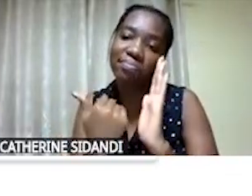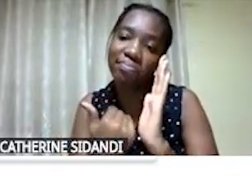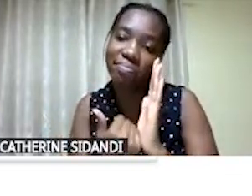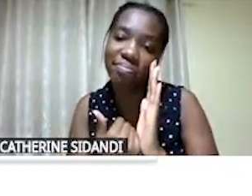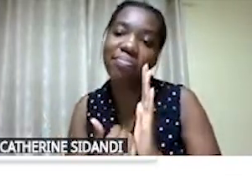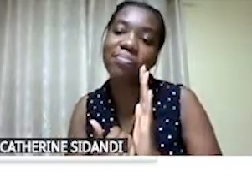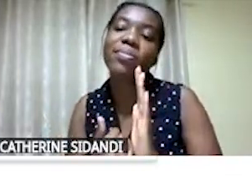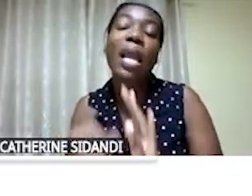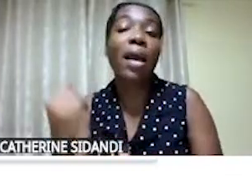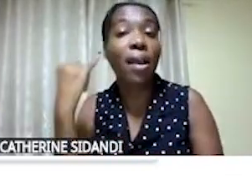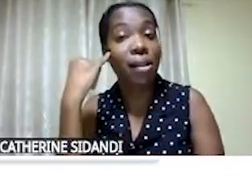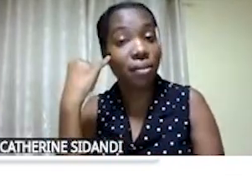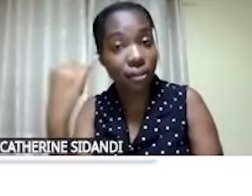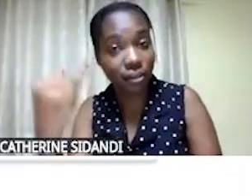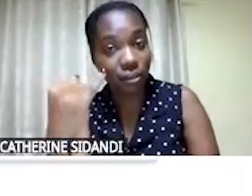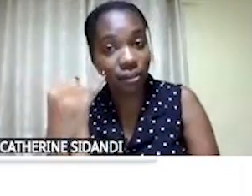ideas